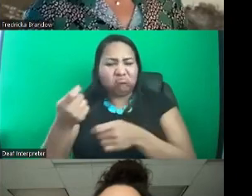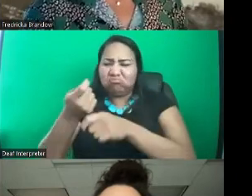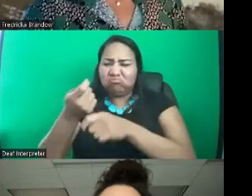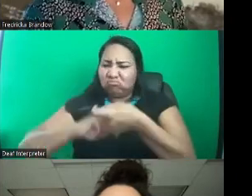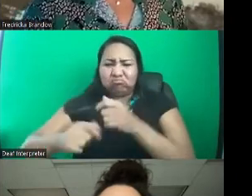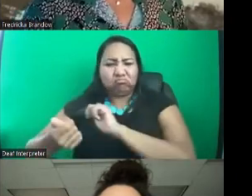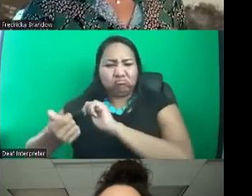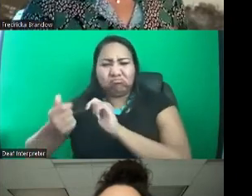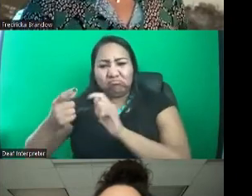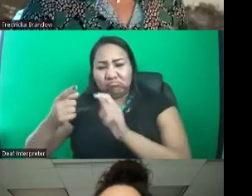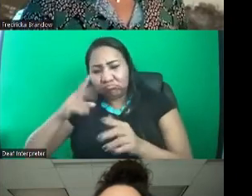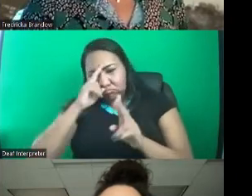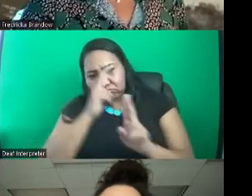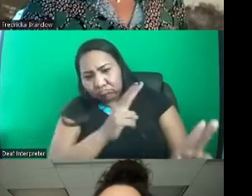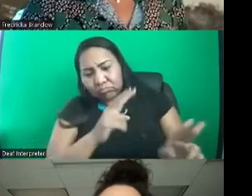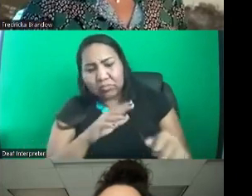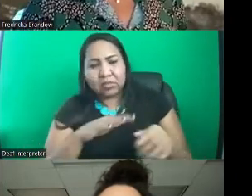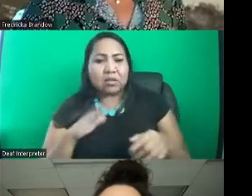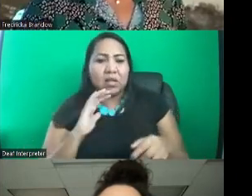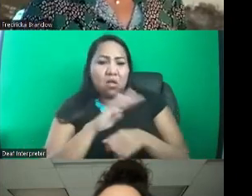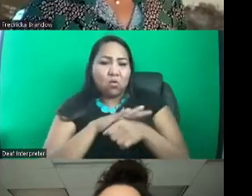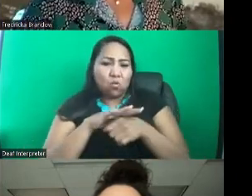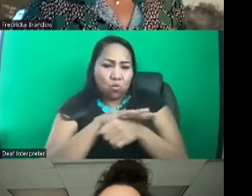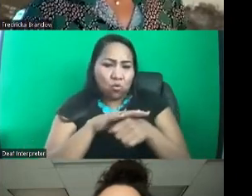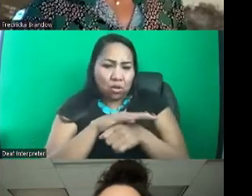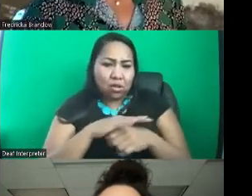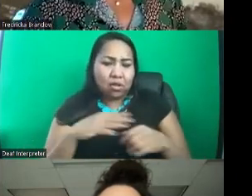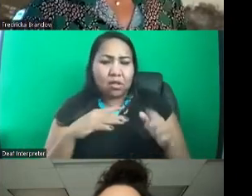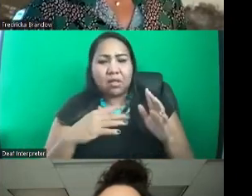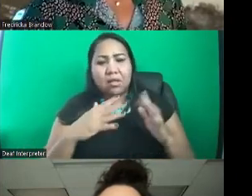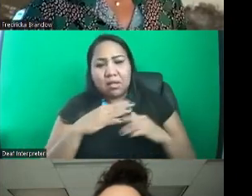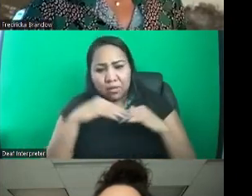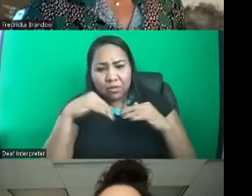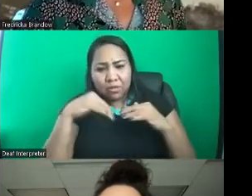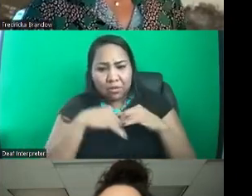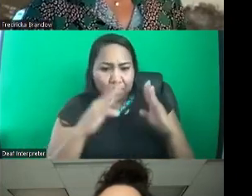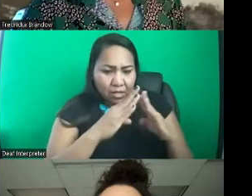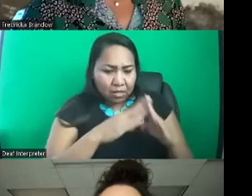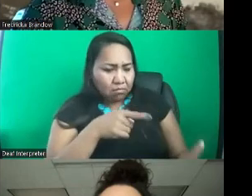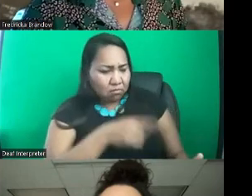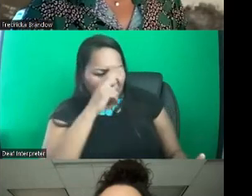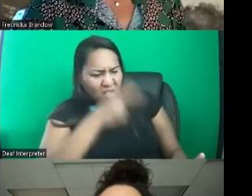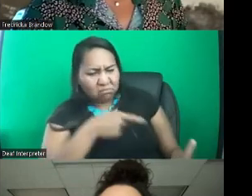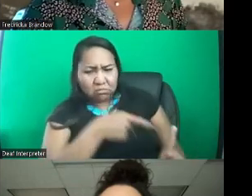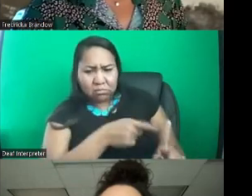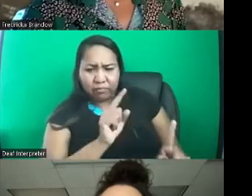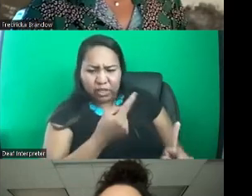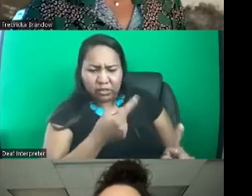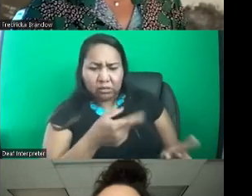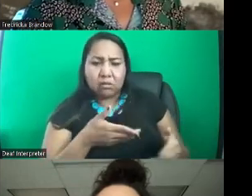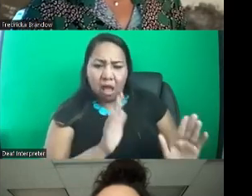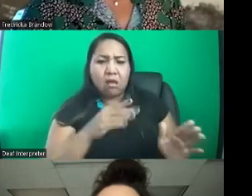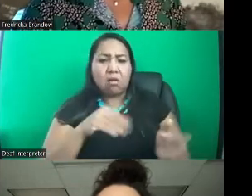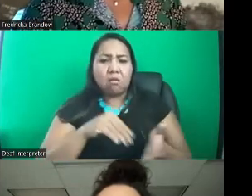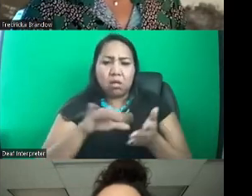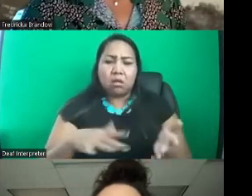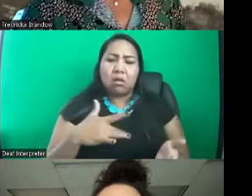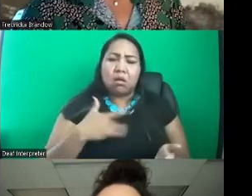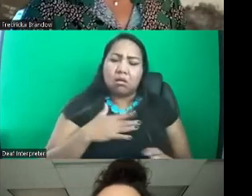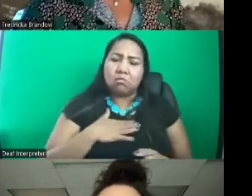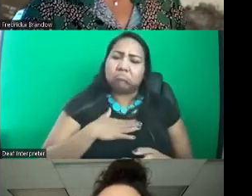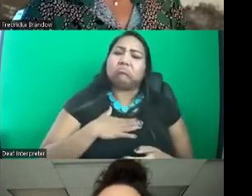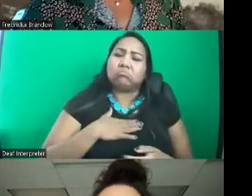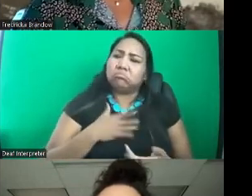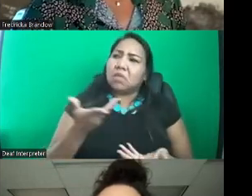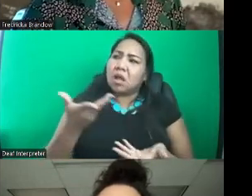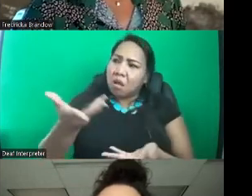things where students can say that they are feeling that they are represented in the spaces that